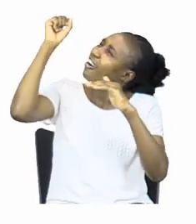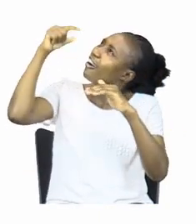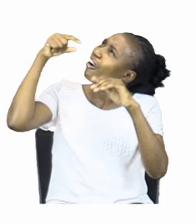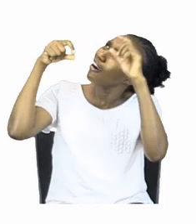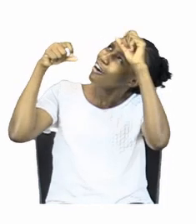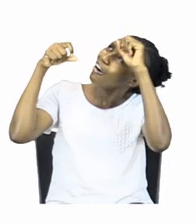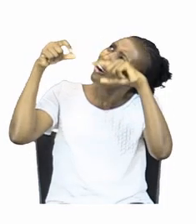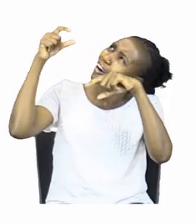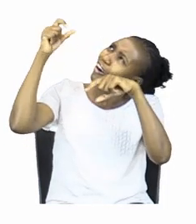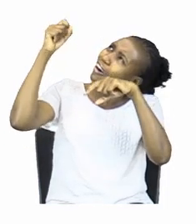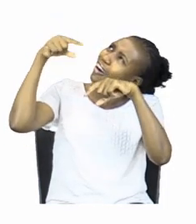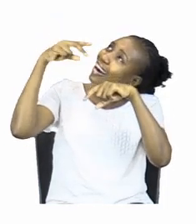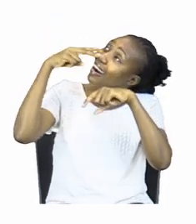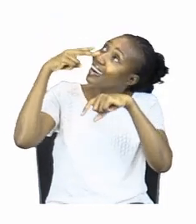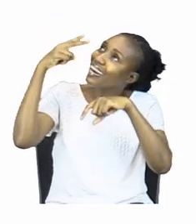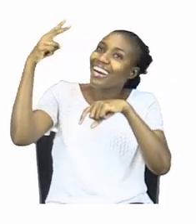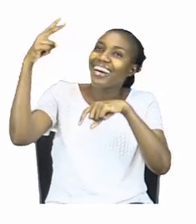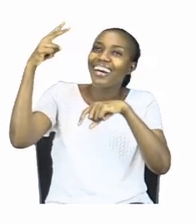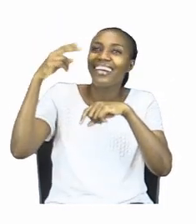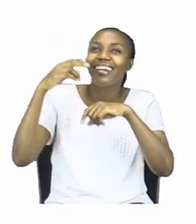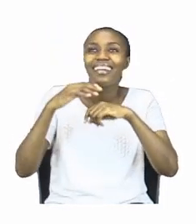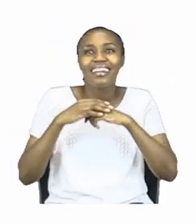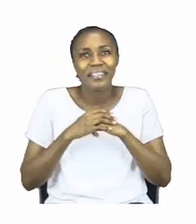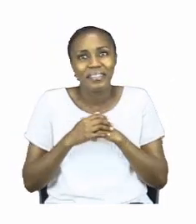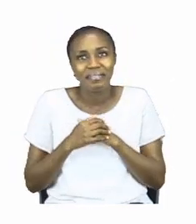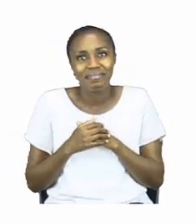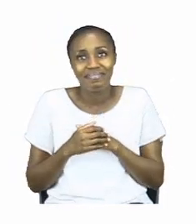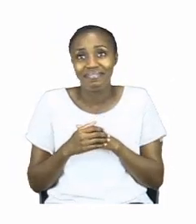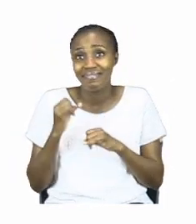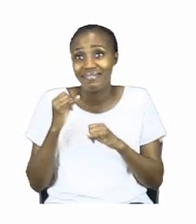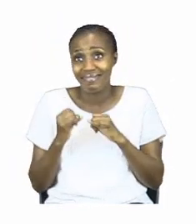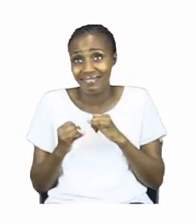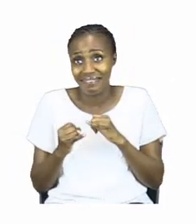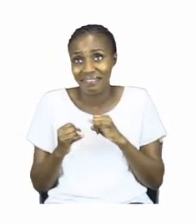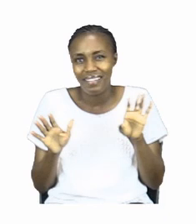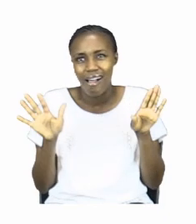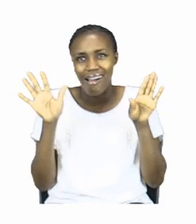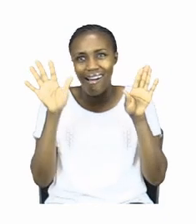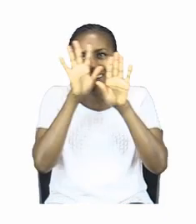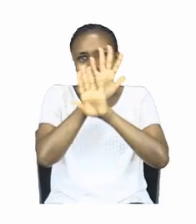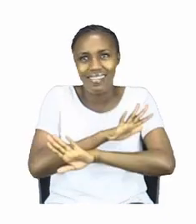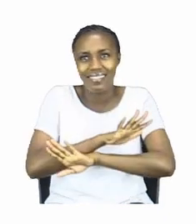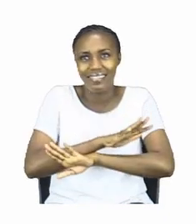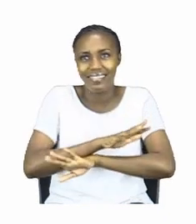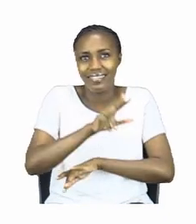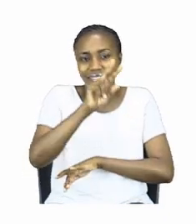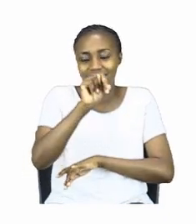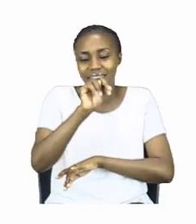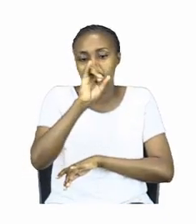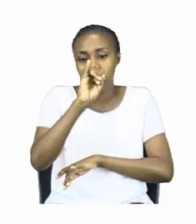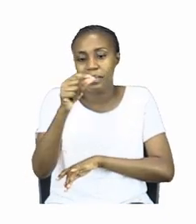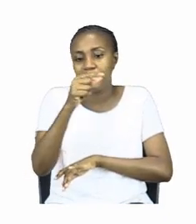little stars. And of course, the last word is the word night.